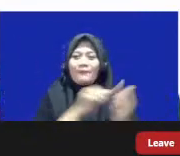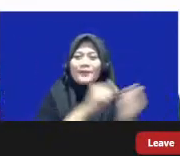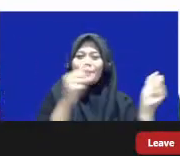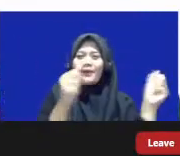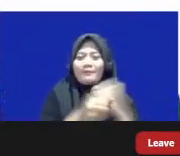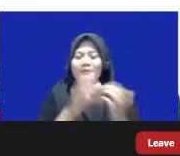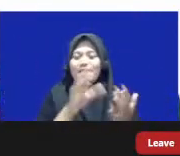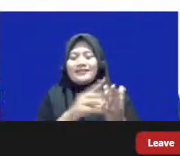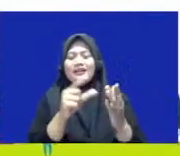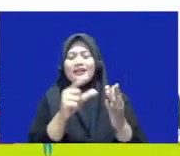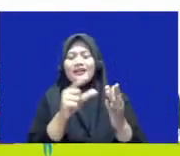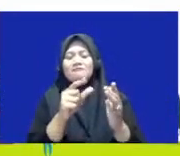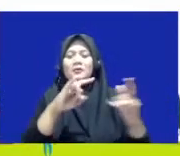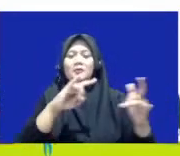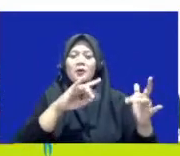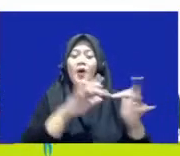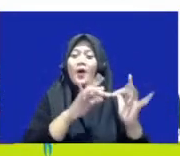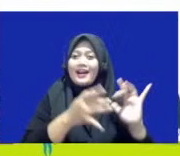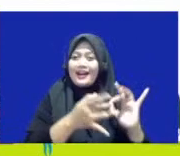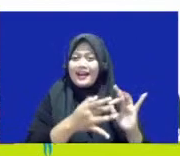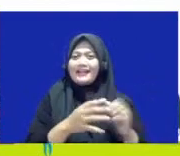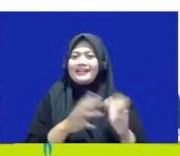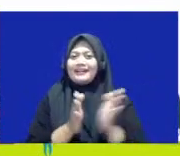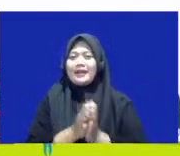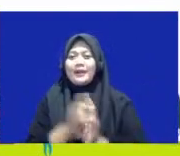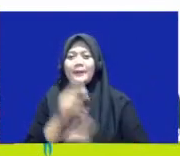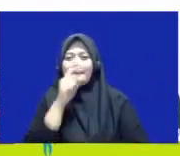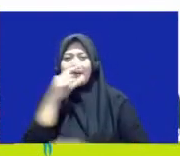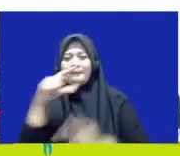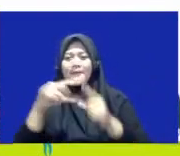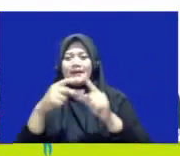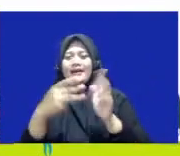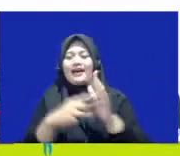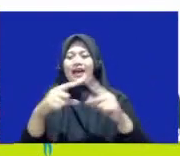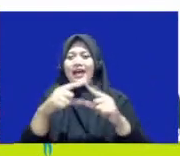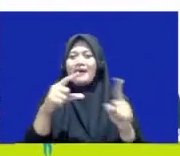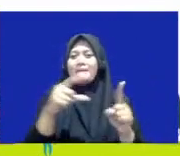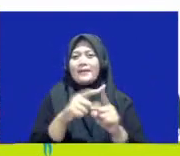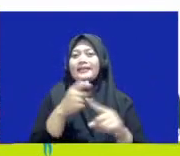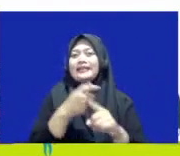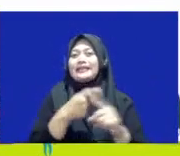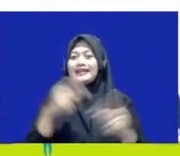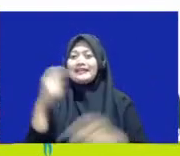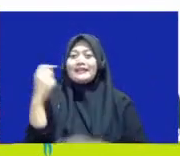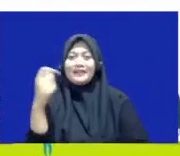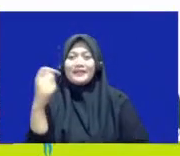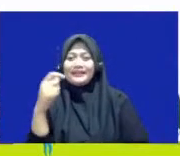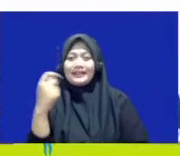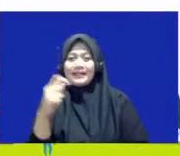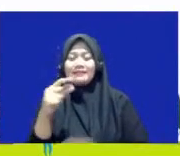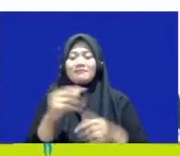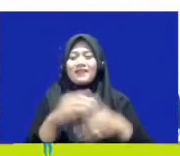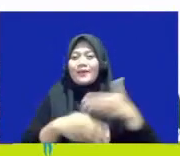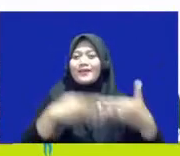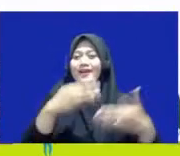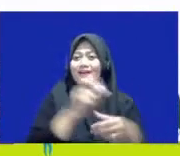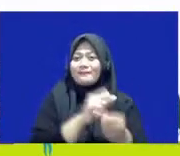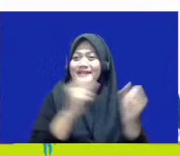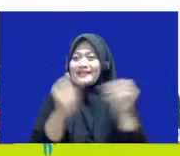Disaster Management and Relief in Bangladesh. Special thanks to Pak